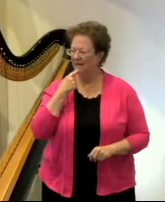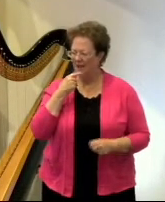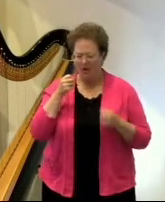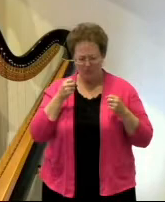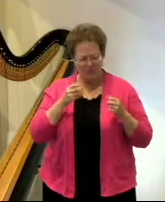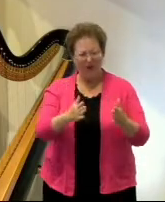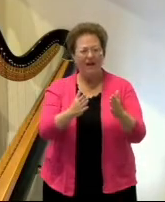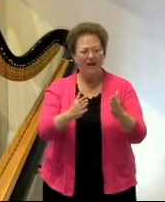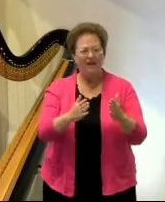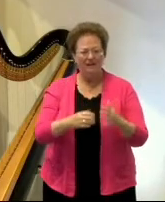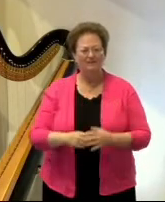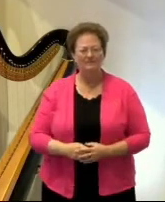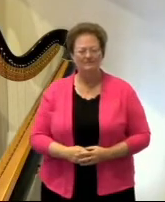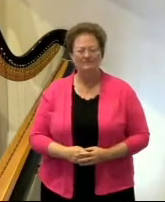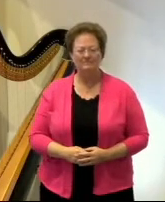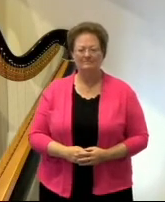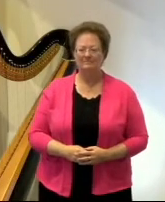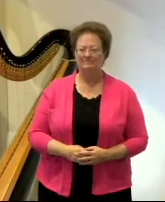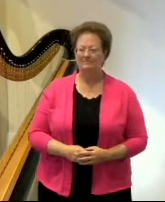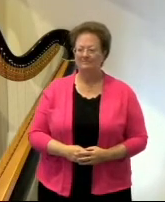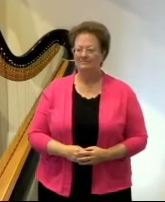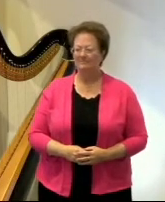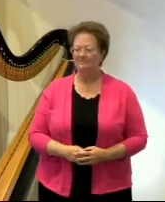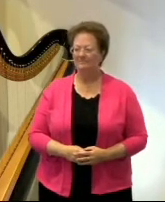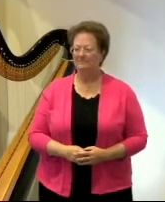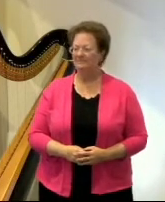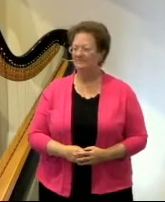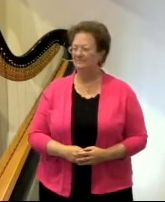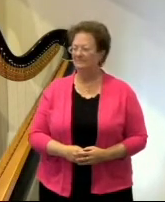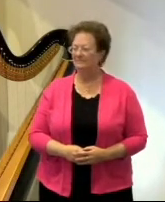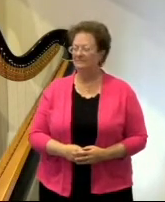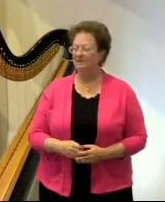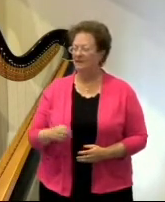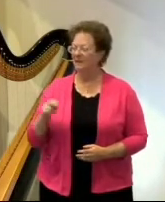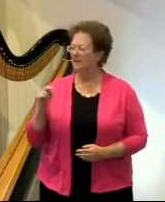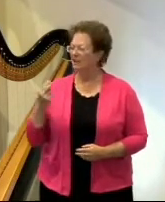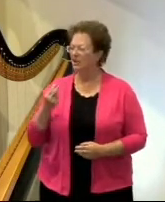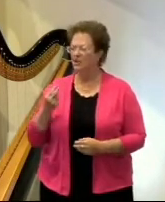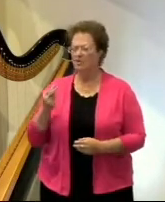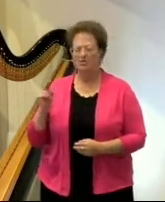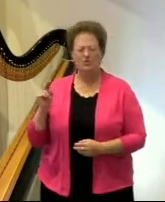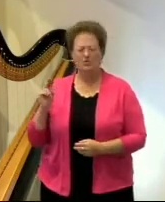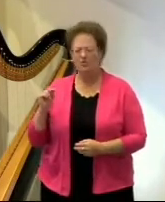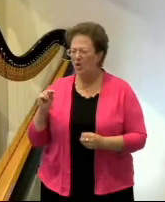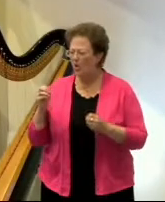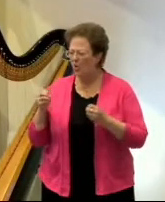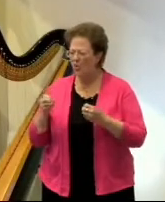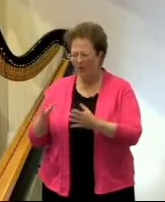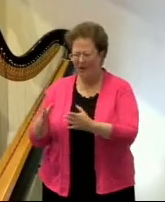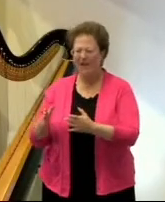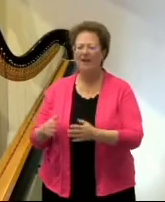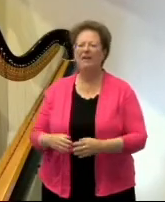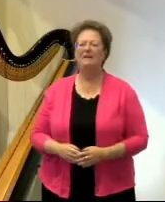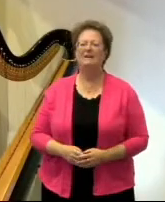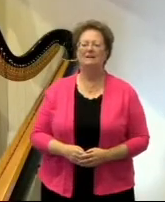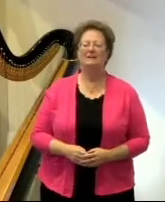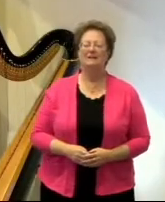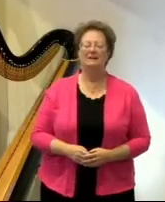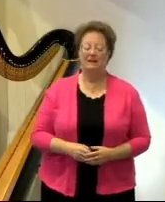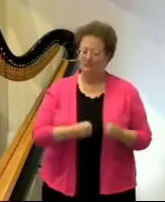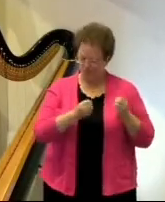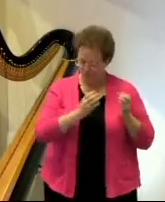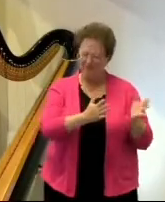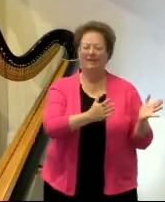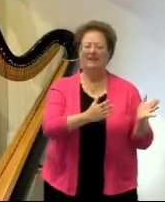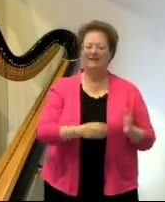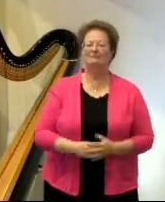"Way." So next time your kids or grandkids say "no way" to you, just try saying back to them, "Way." They probably won't